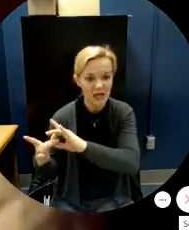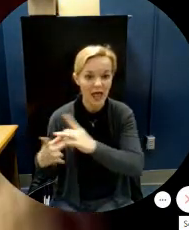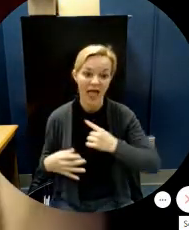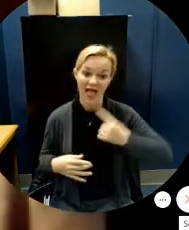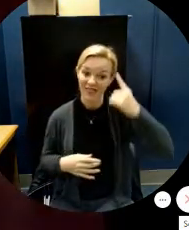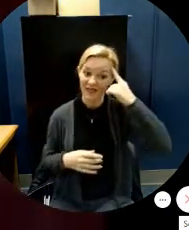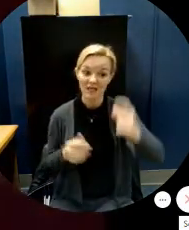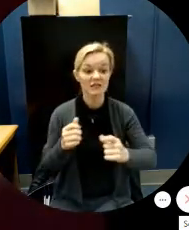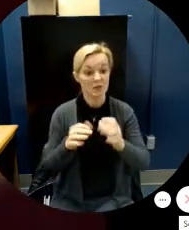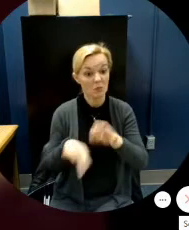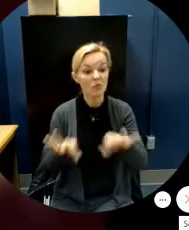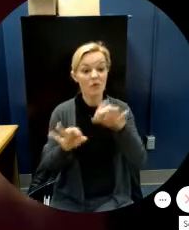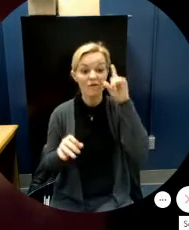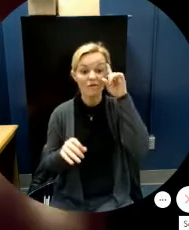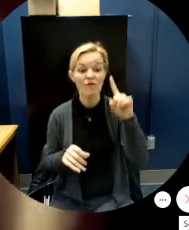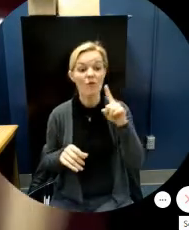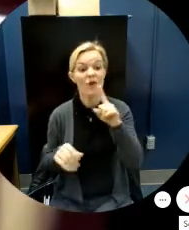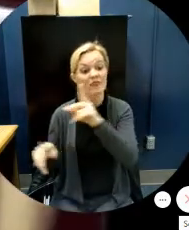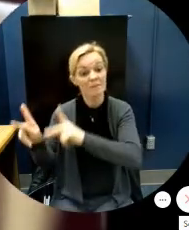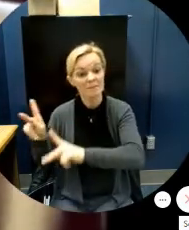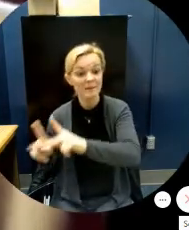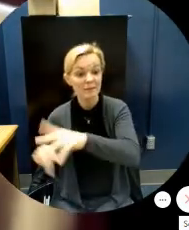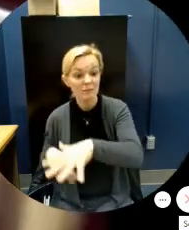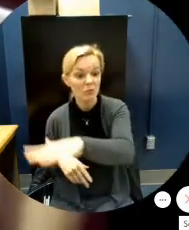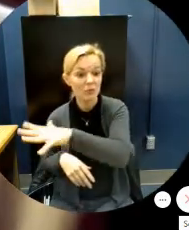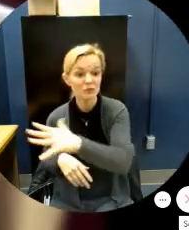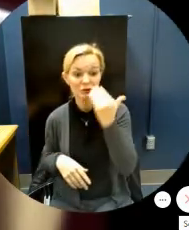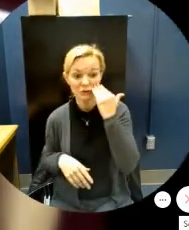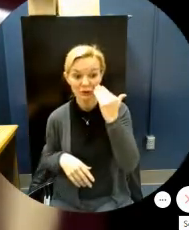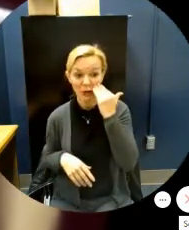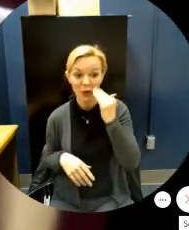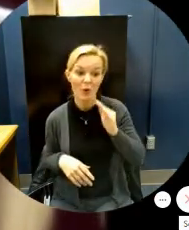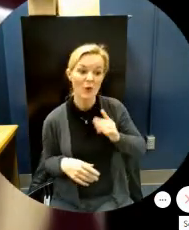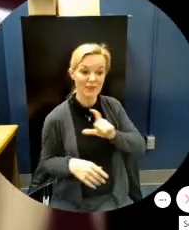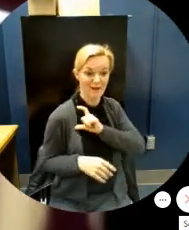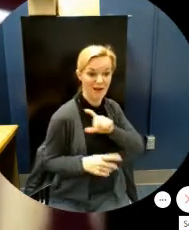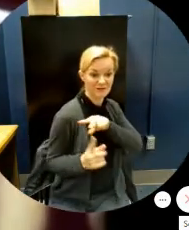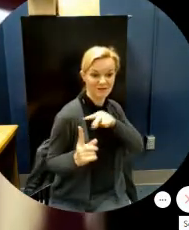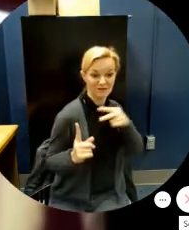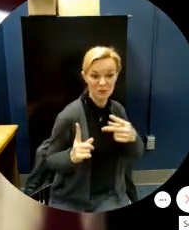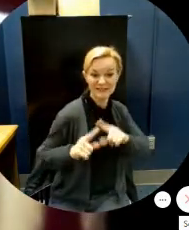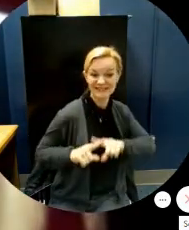sides to know that their view of the world is different.